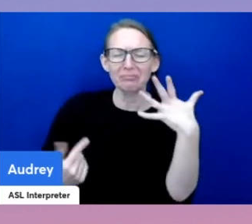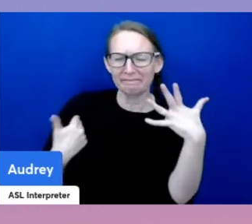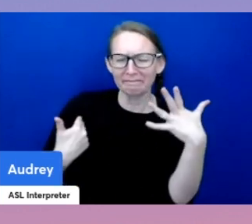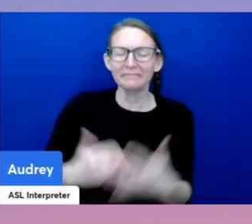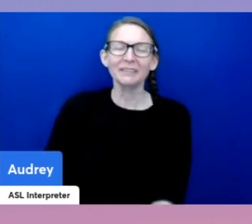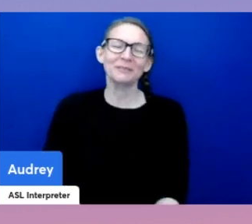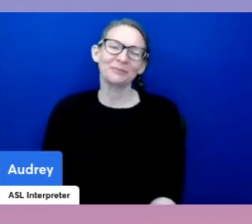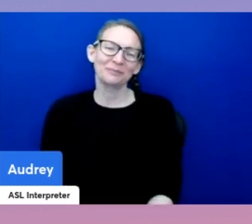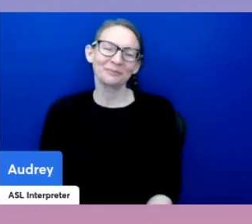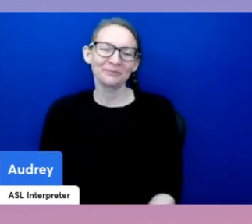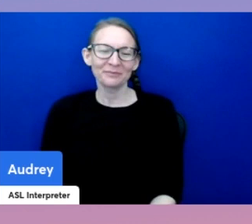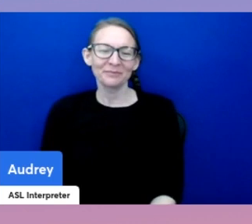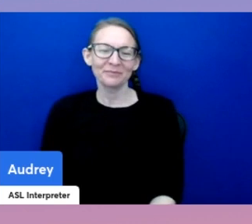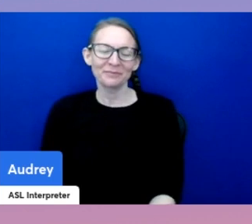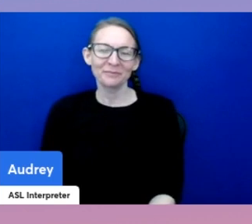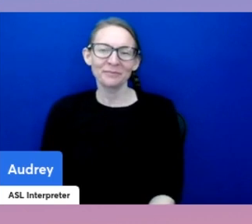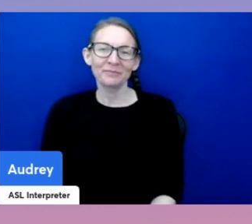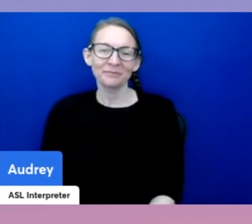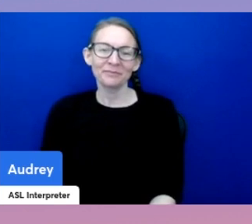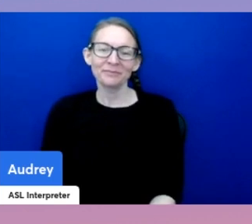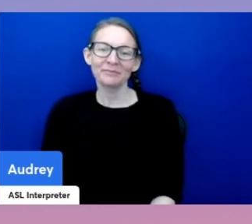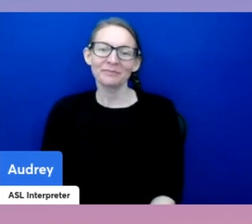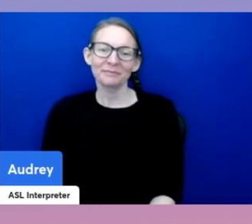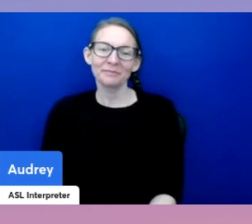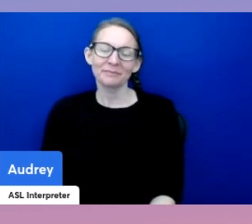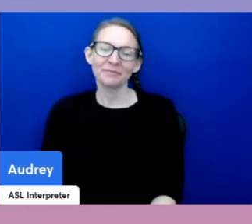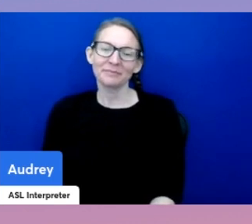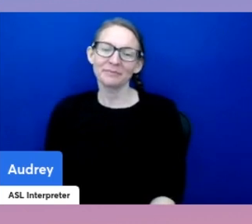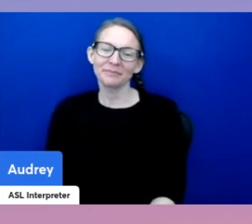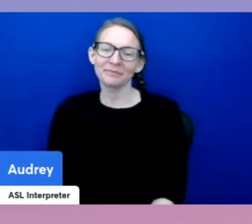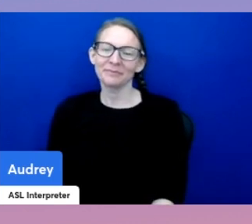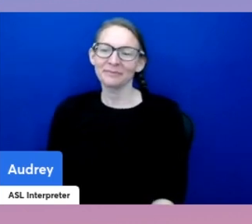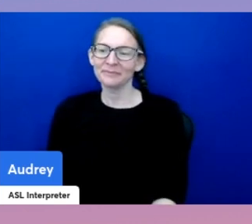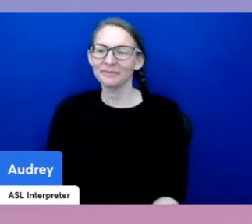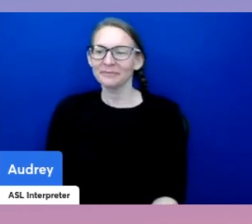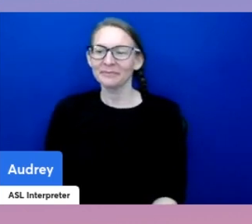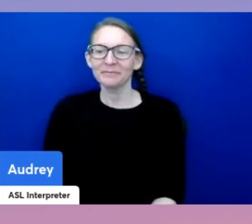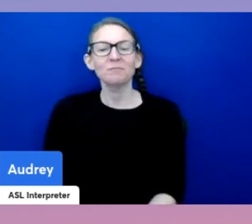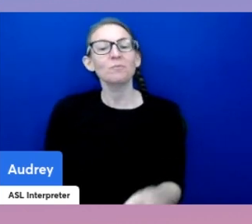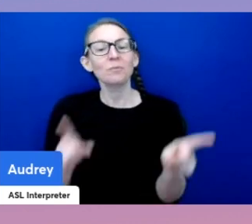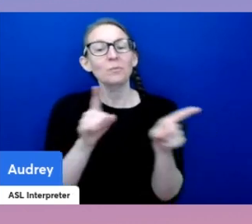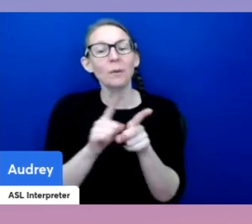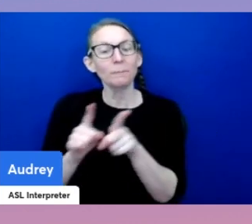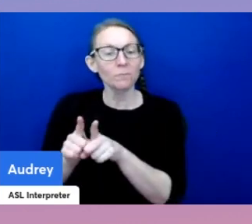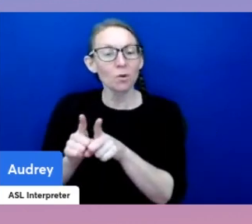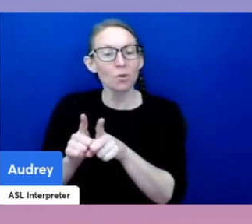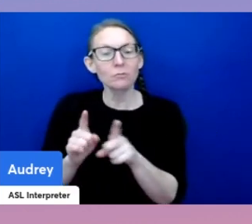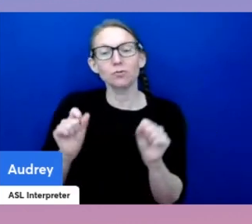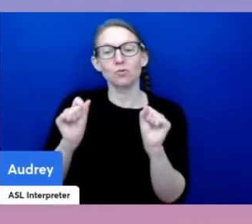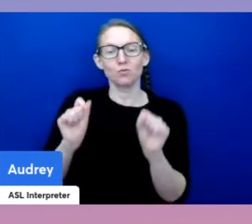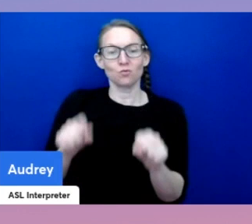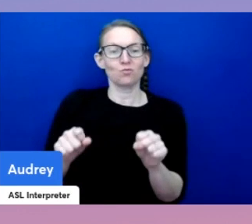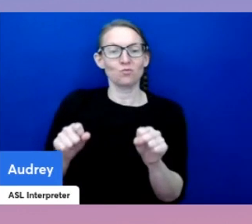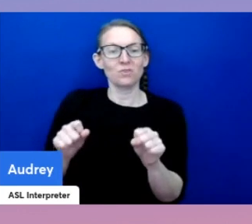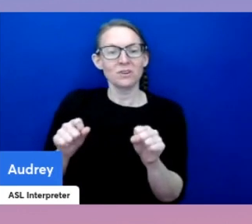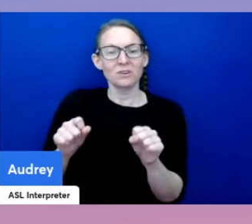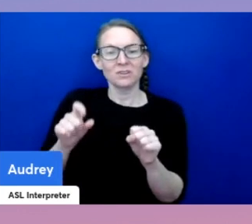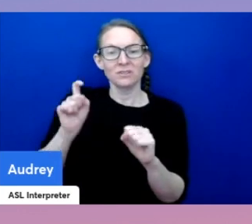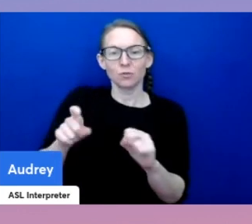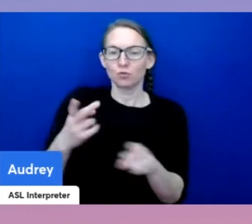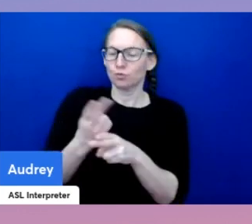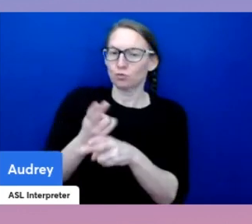also can use manual tests, but I don't think you will need that in